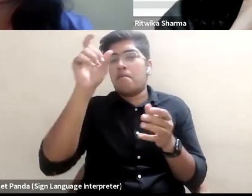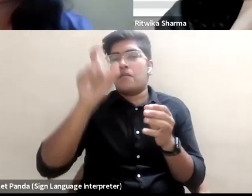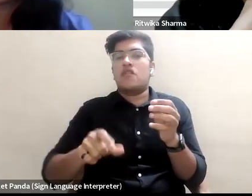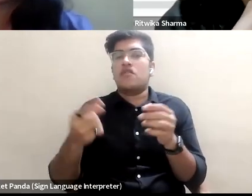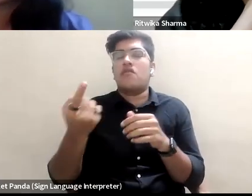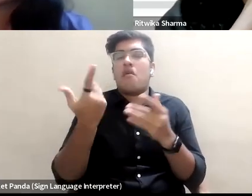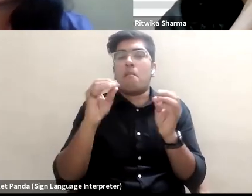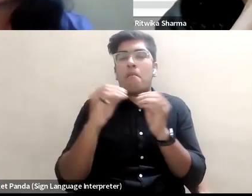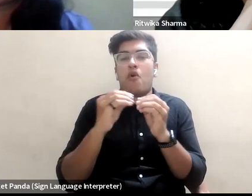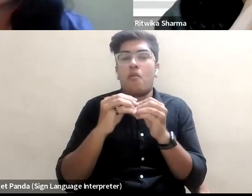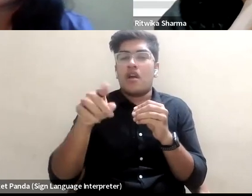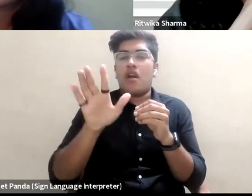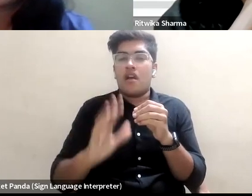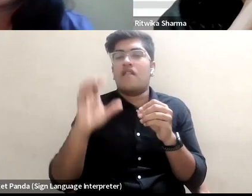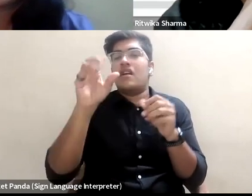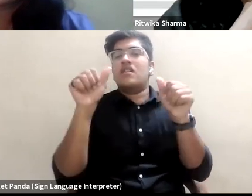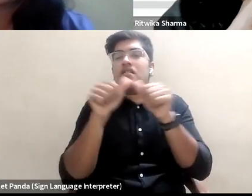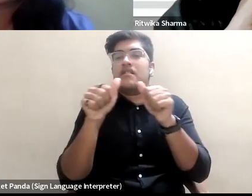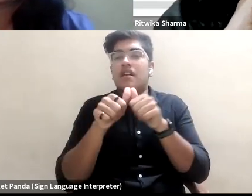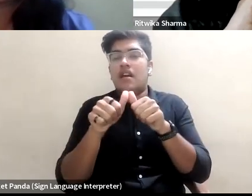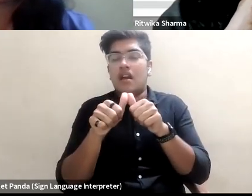how the CA is going to be played out,